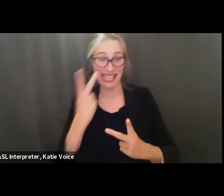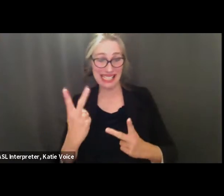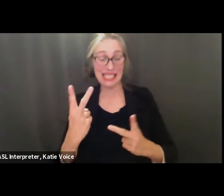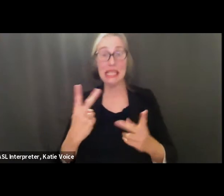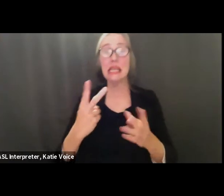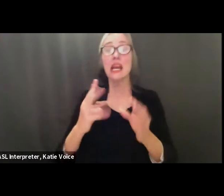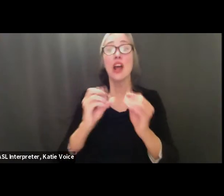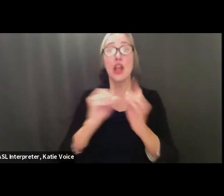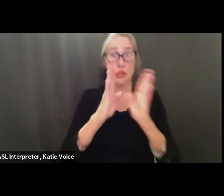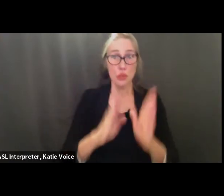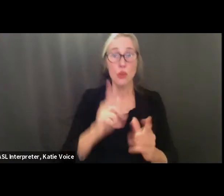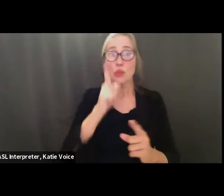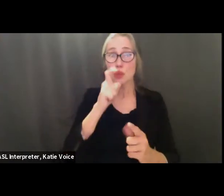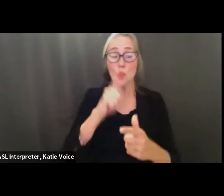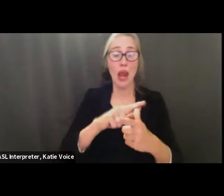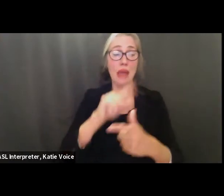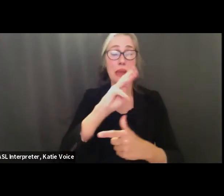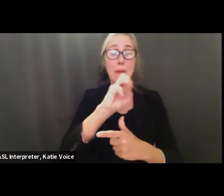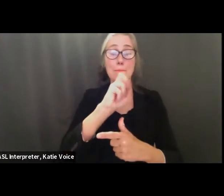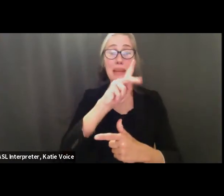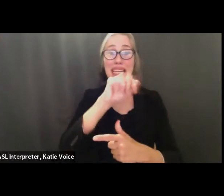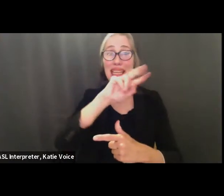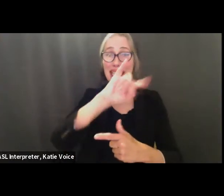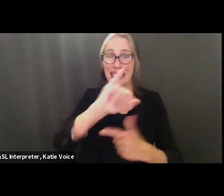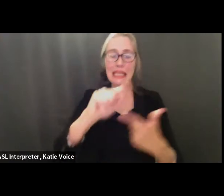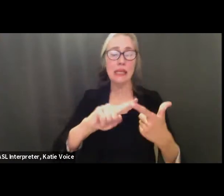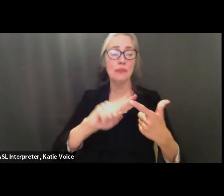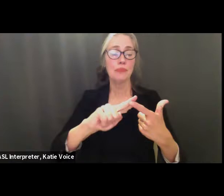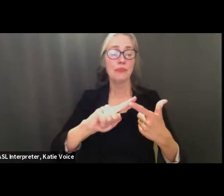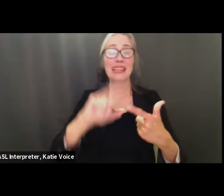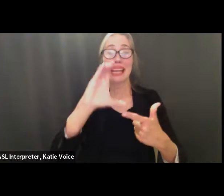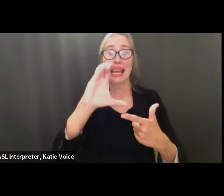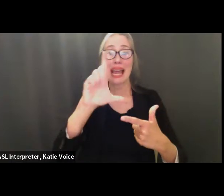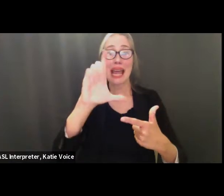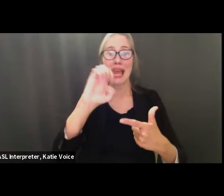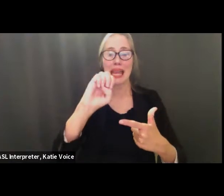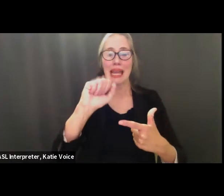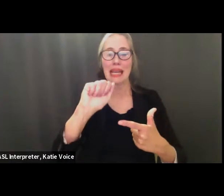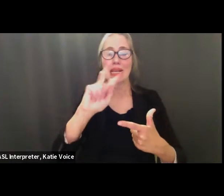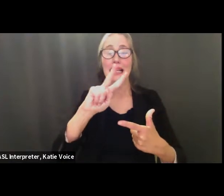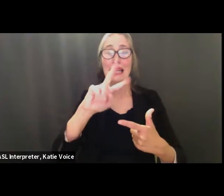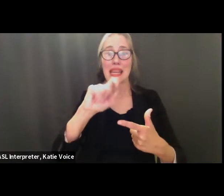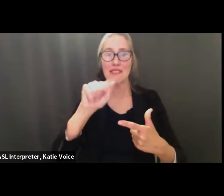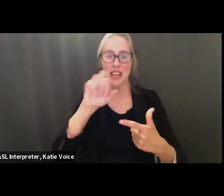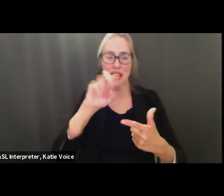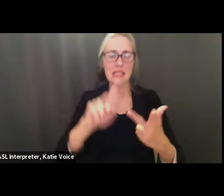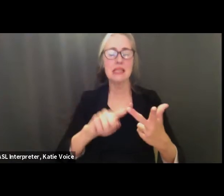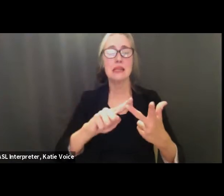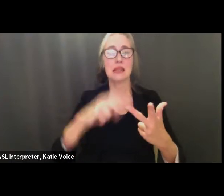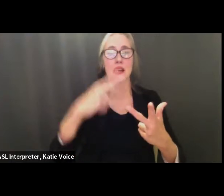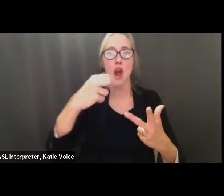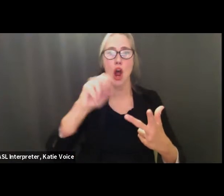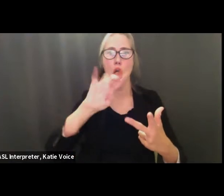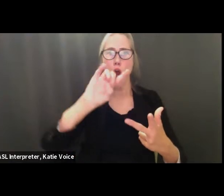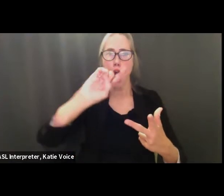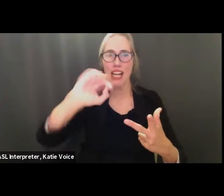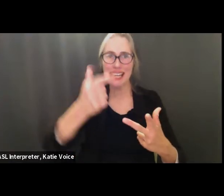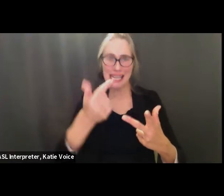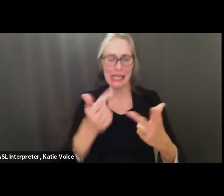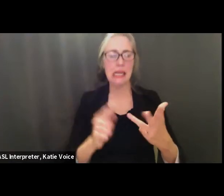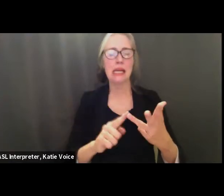Monroe, Harding, Franklin, and Adams, according to the data, that we are sure we're meeting those needs.